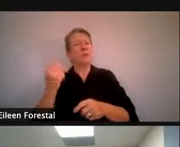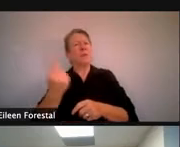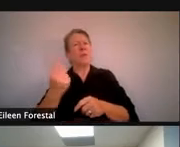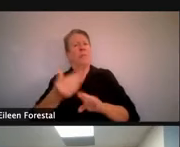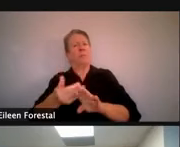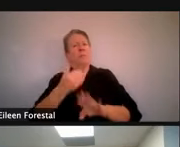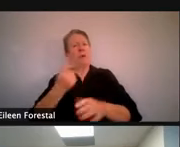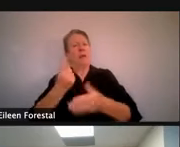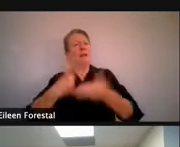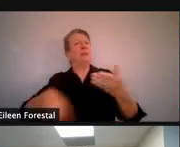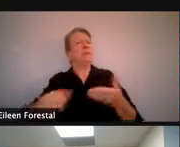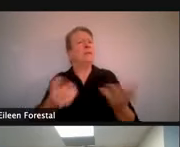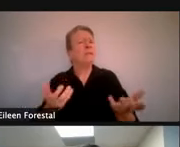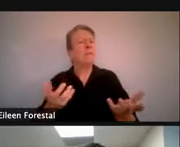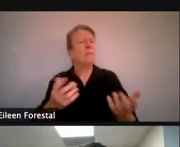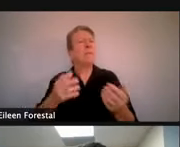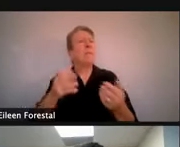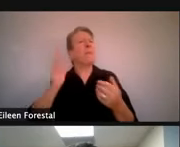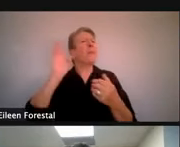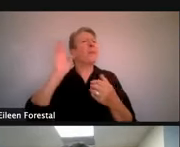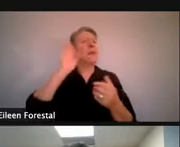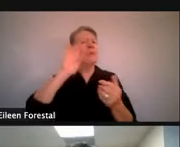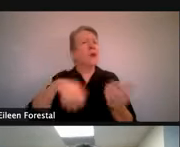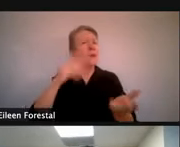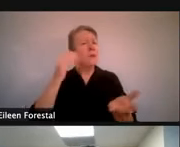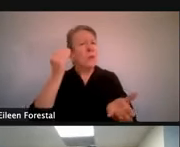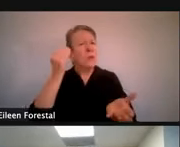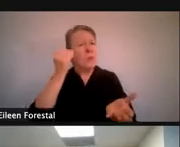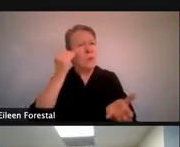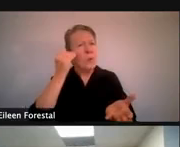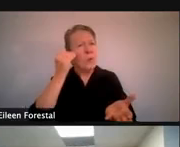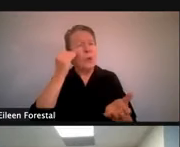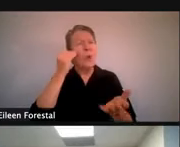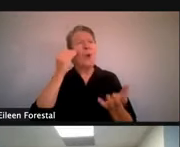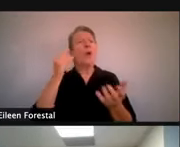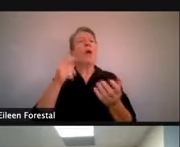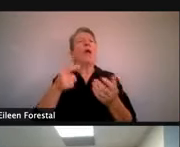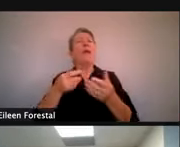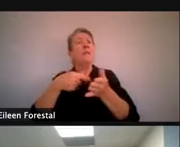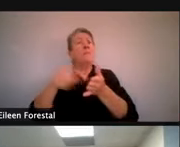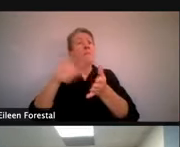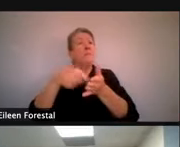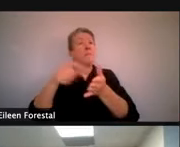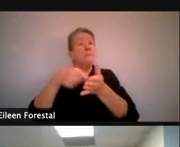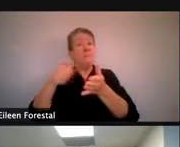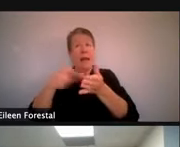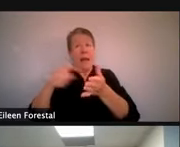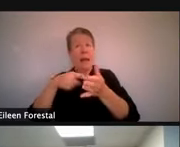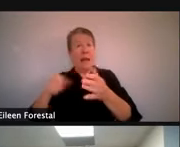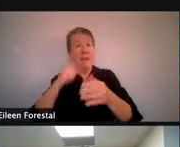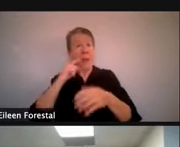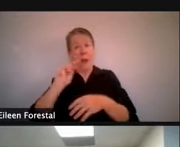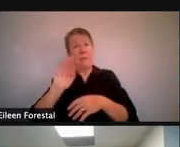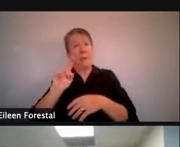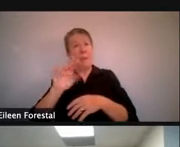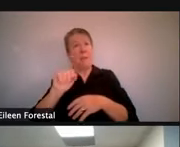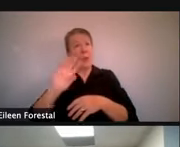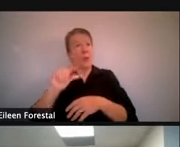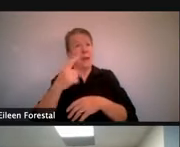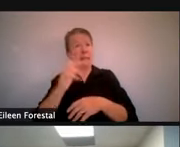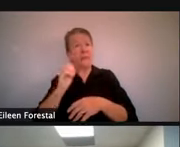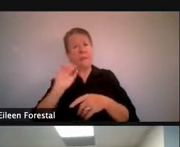do know as well, Governor, the minimum wage is scheduled to go up $1 July 1st. Some lawmakers and business groups are calling